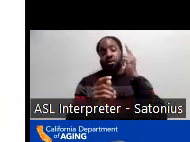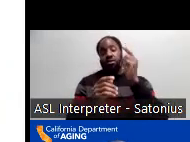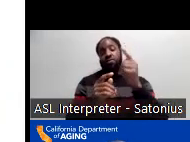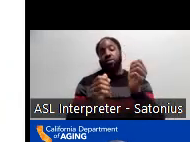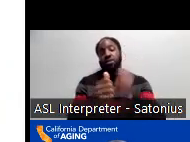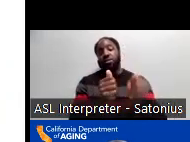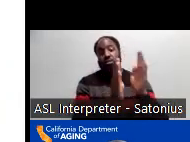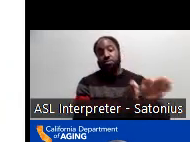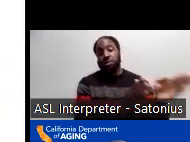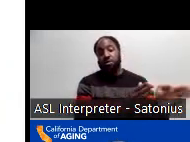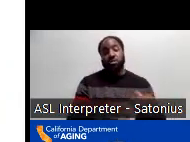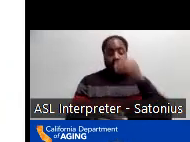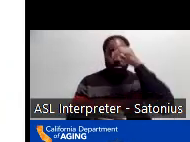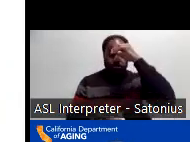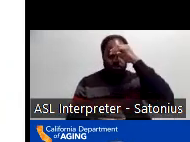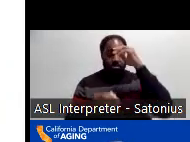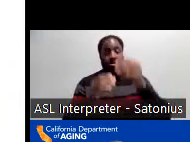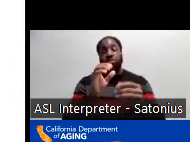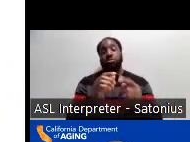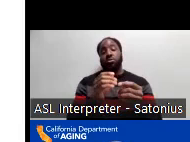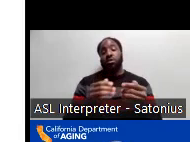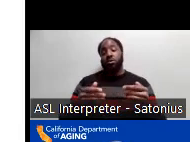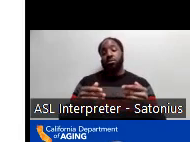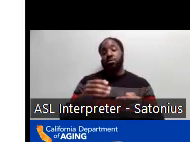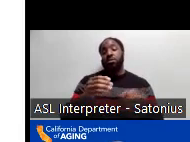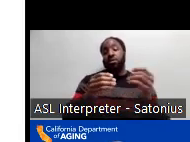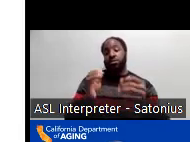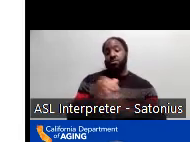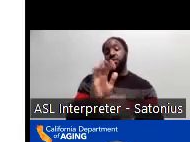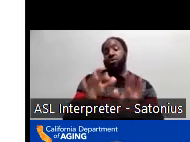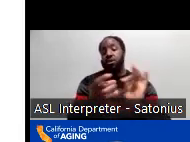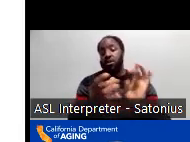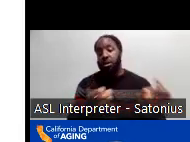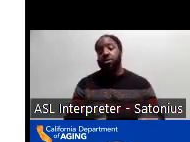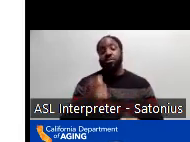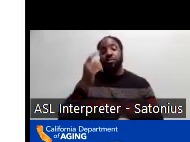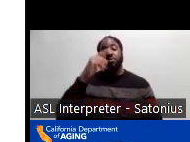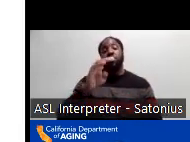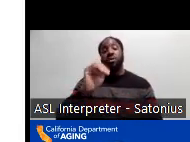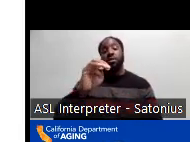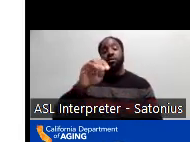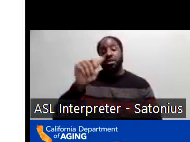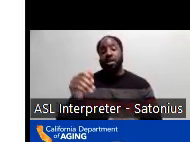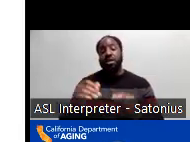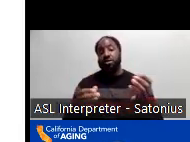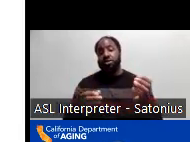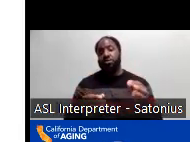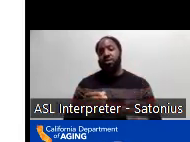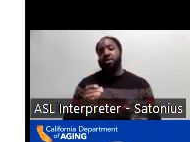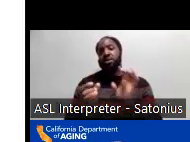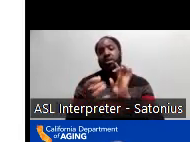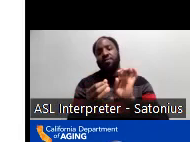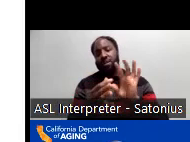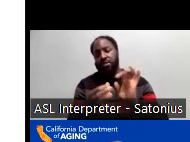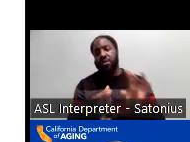we record all of your comments via for MPA input and stakeholder